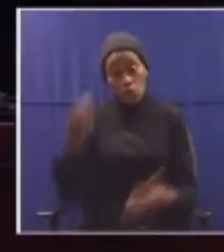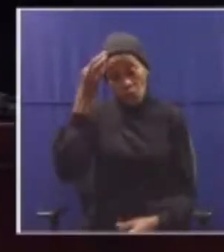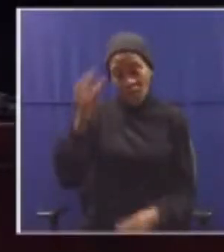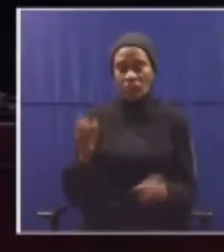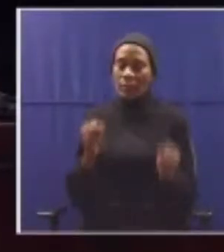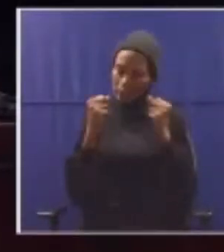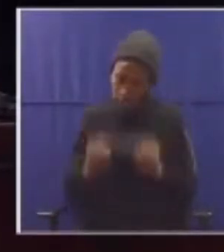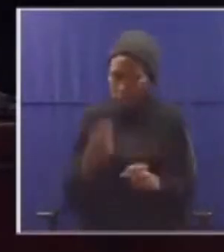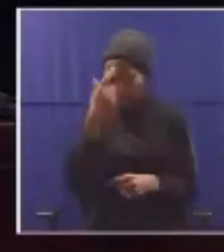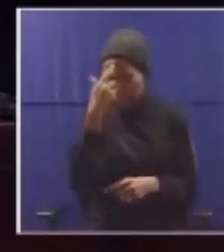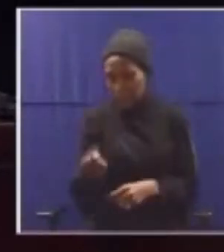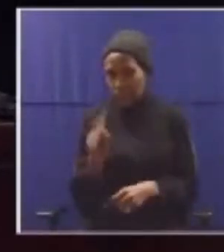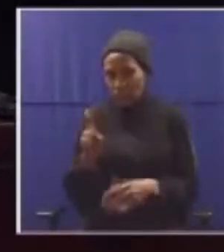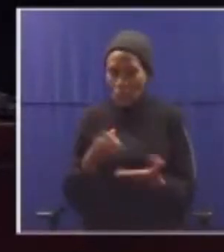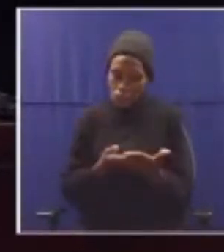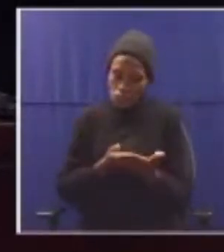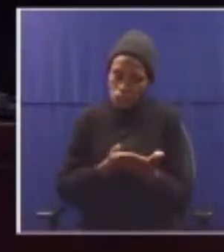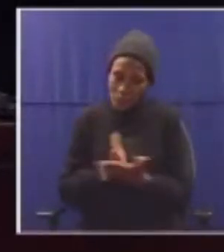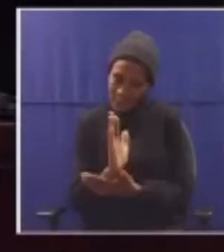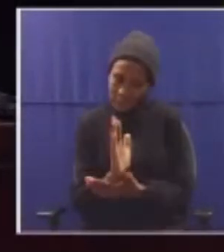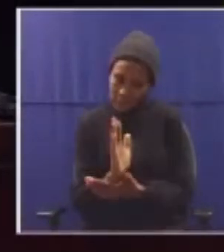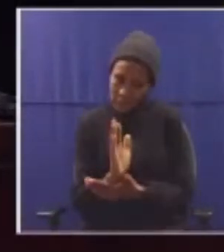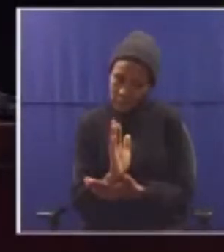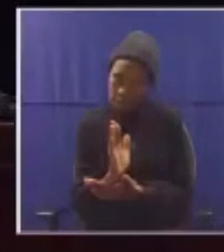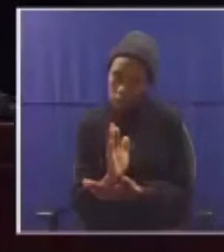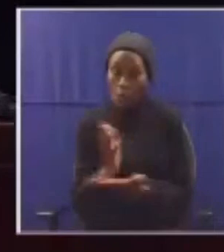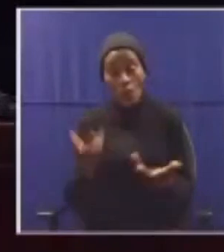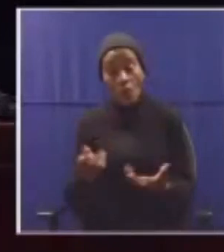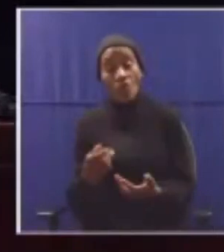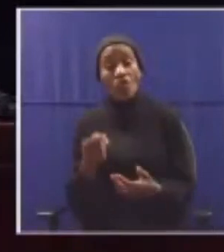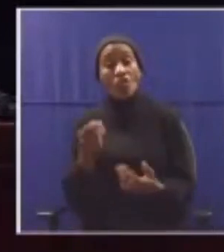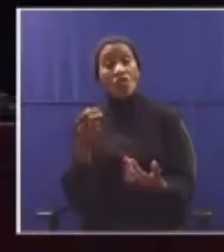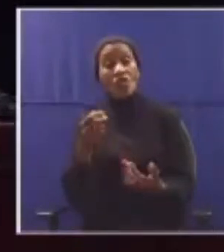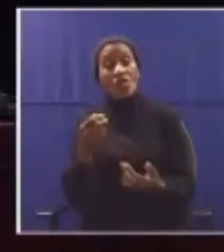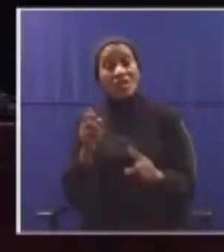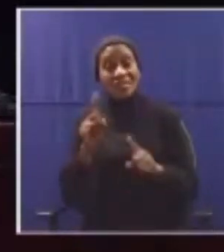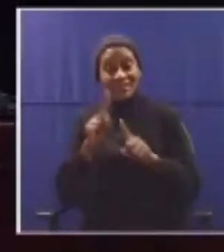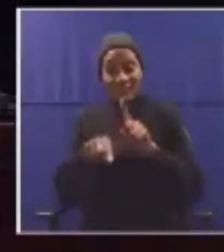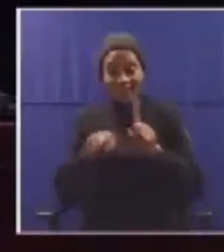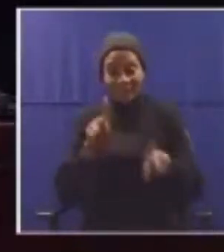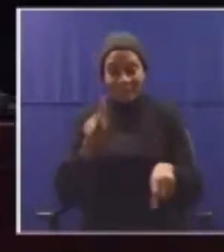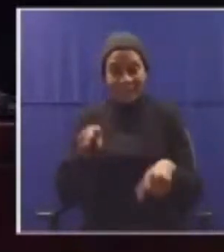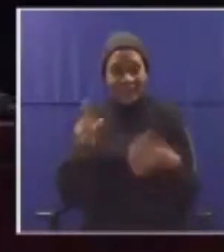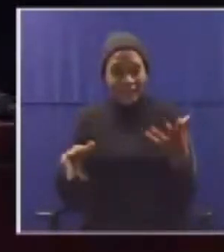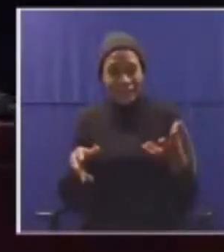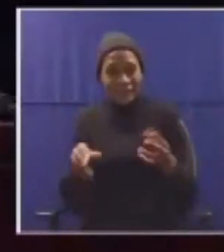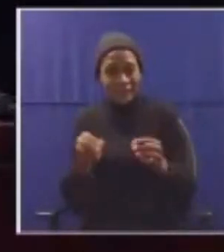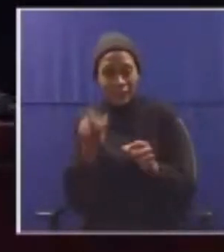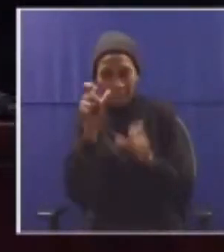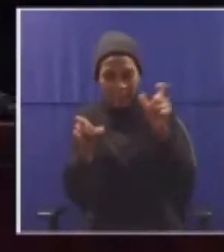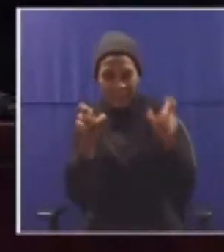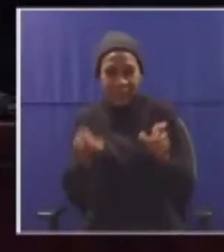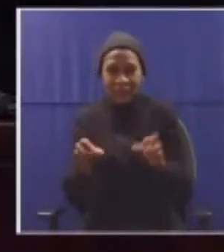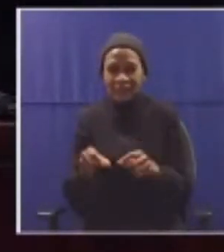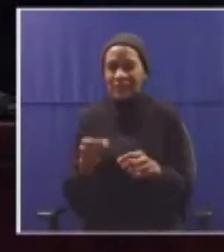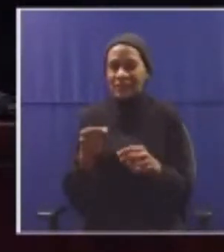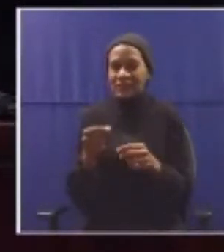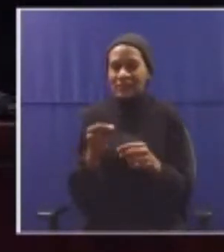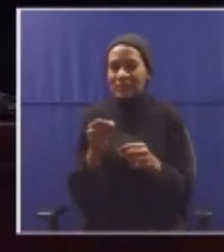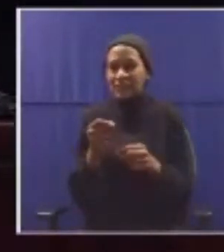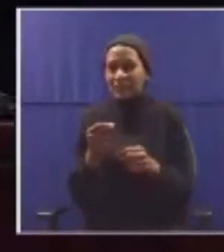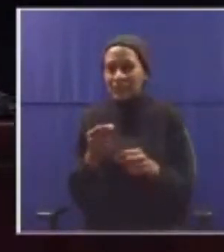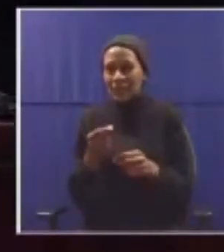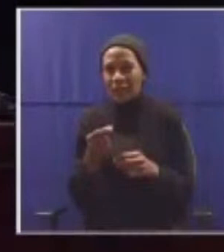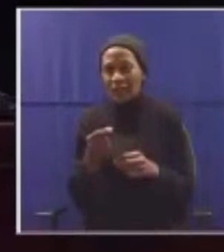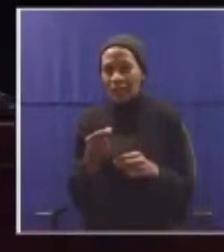strongly believes that the rights of lesbians, gay, bisexual, transgender, intersex,